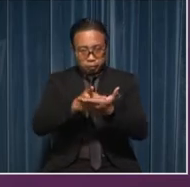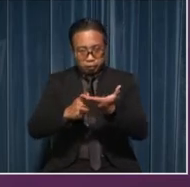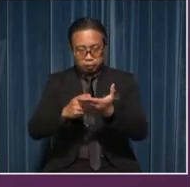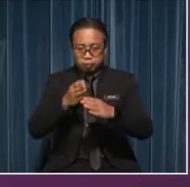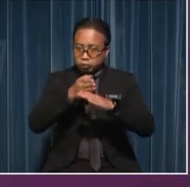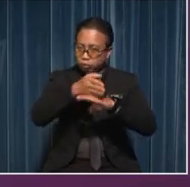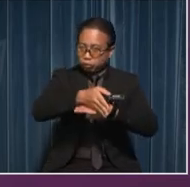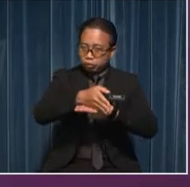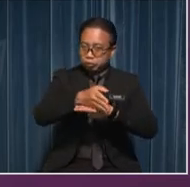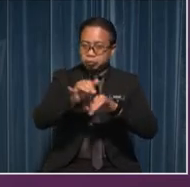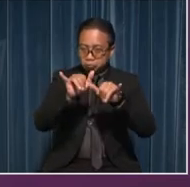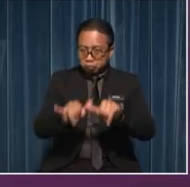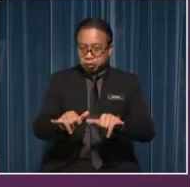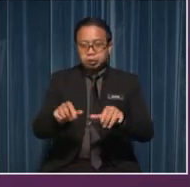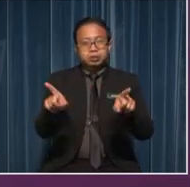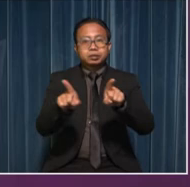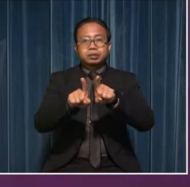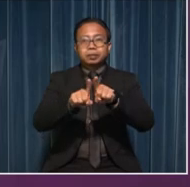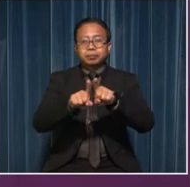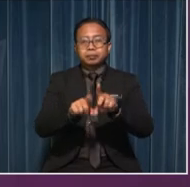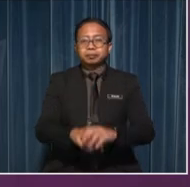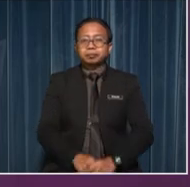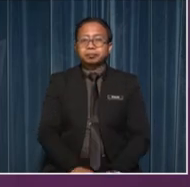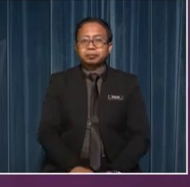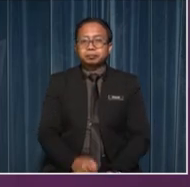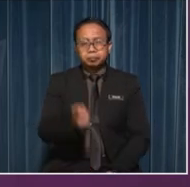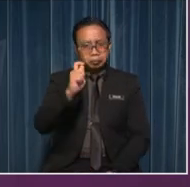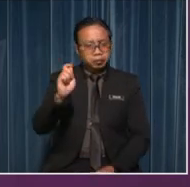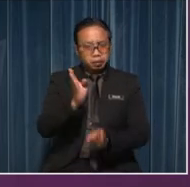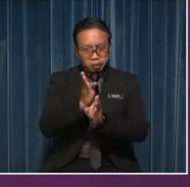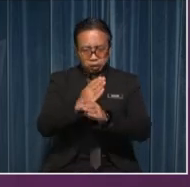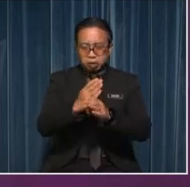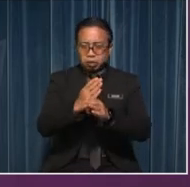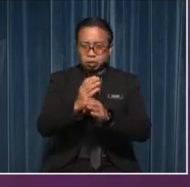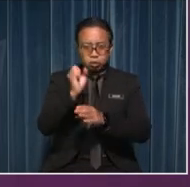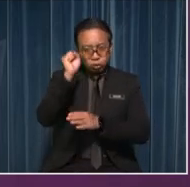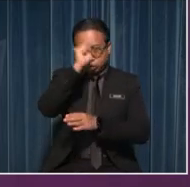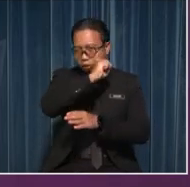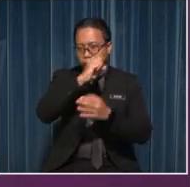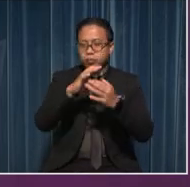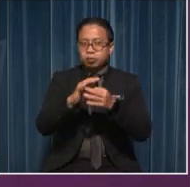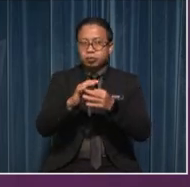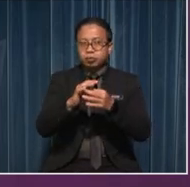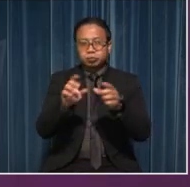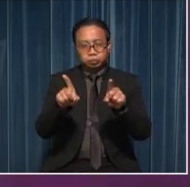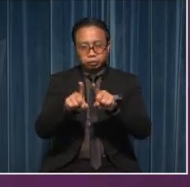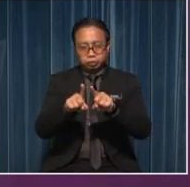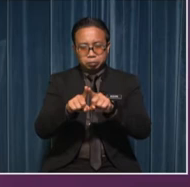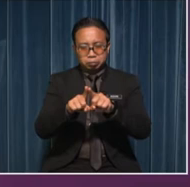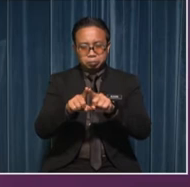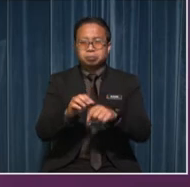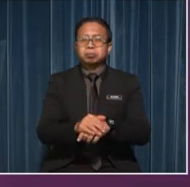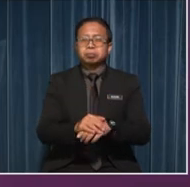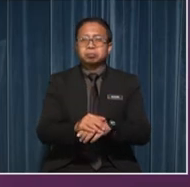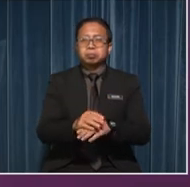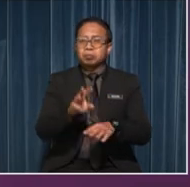shape remains the same. The shape of the cross-section remains the same even if